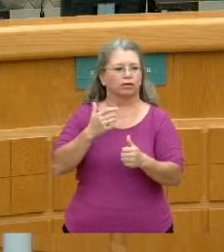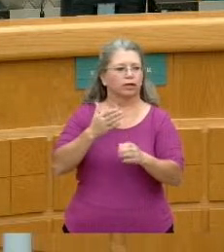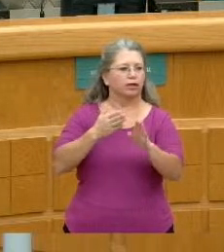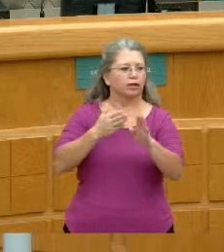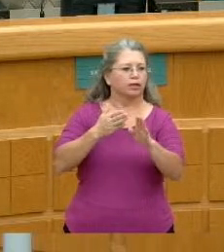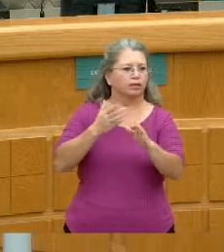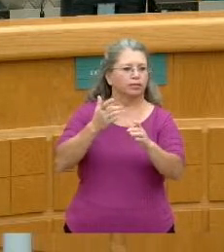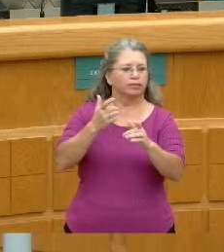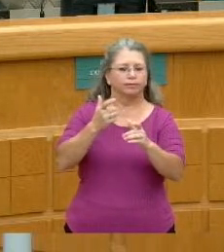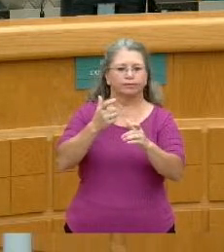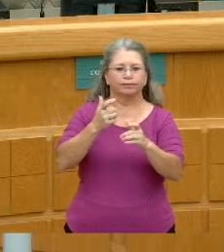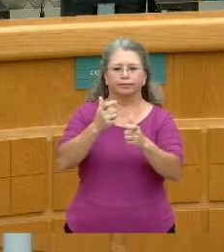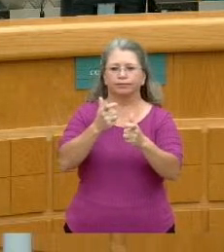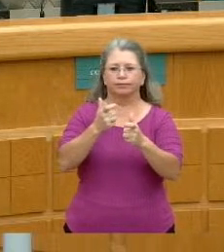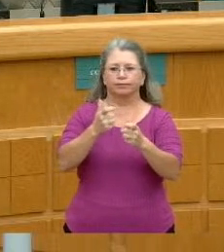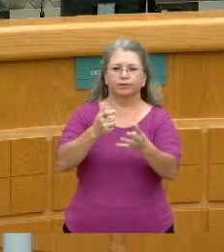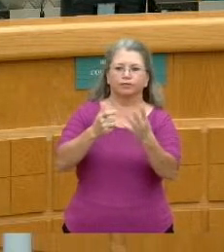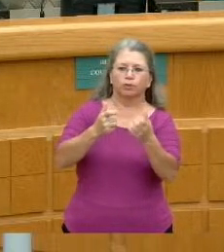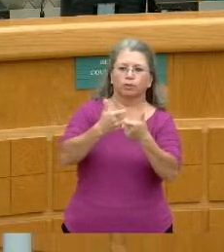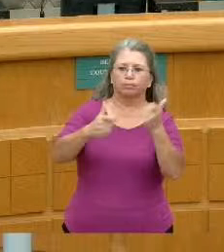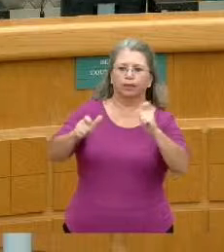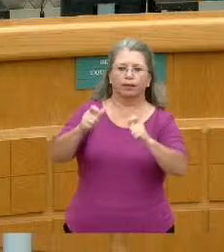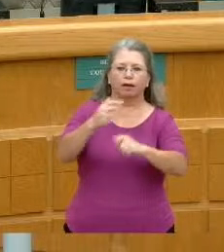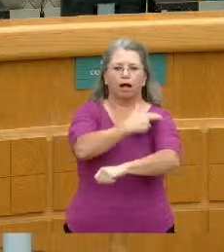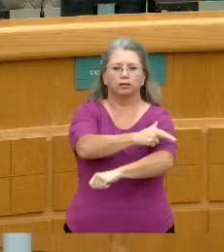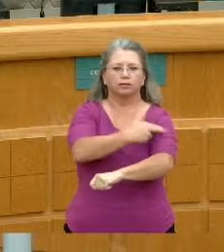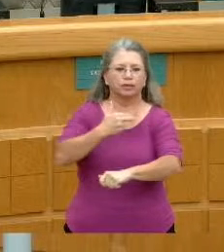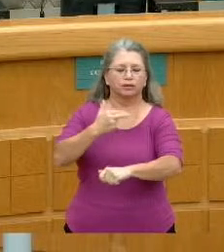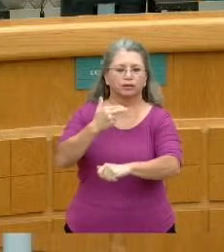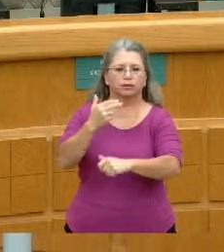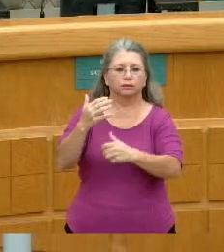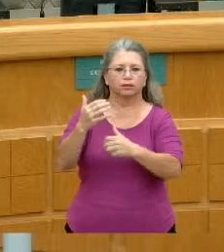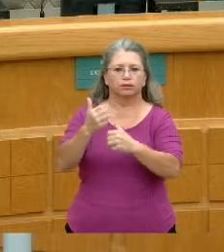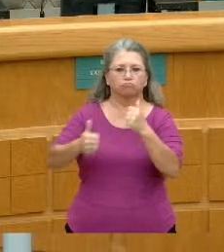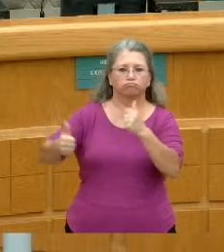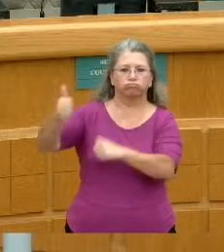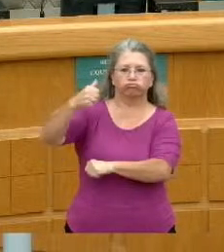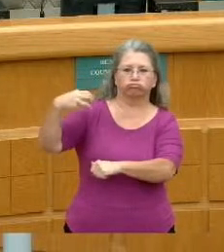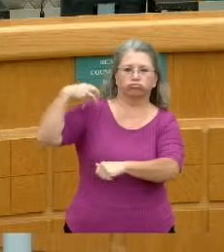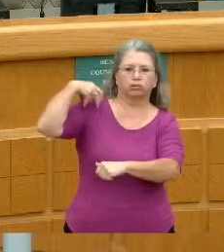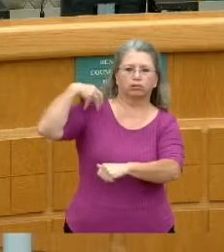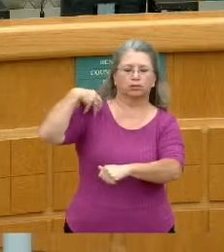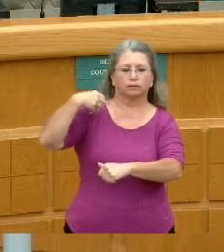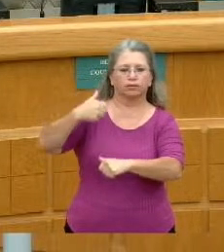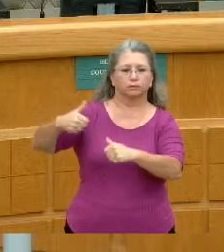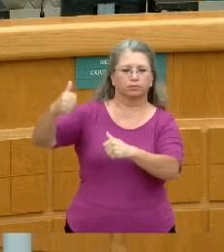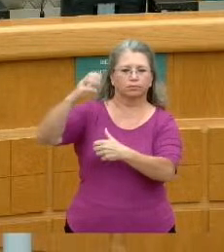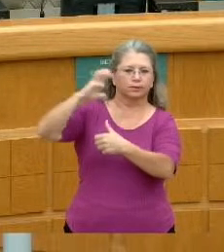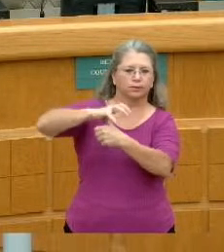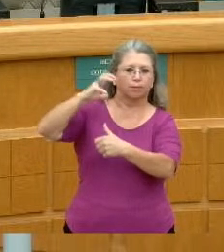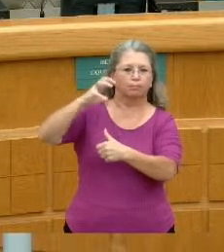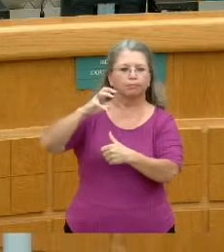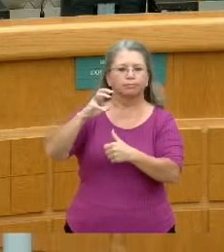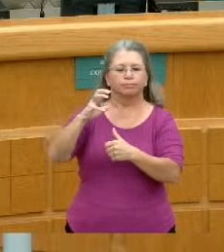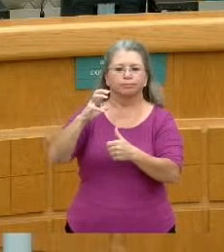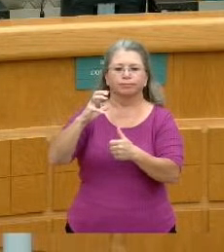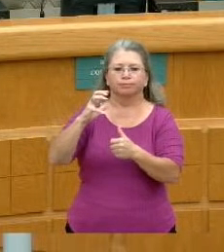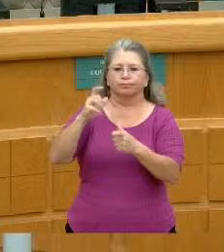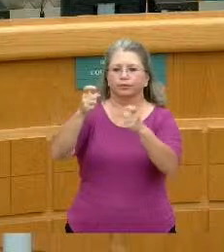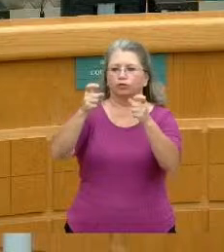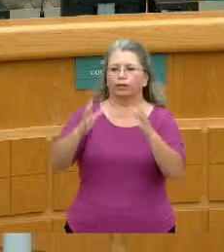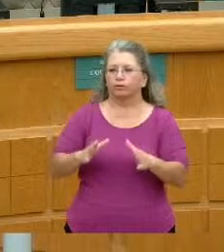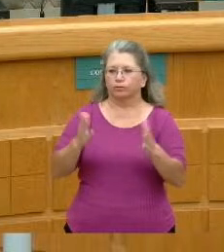afternoon, and they also are going to recognize nurses in our community. So that'll be second in our lineup this